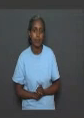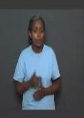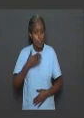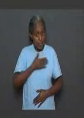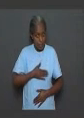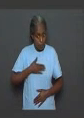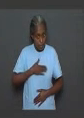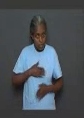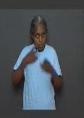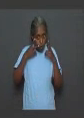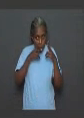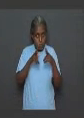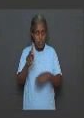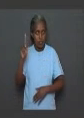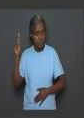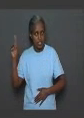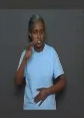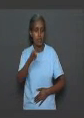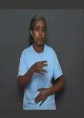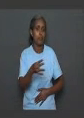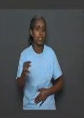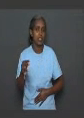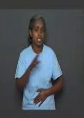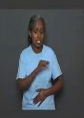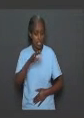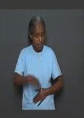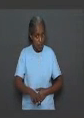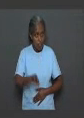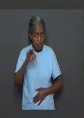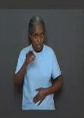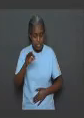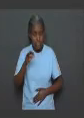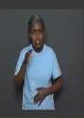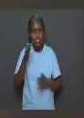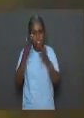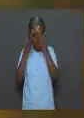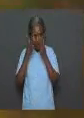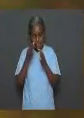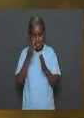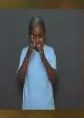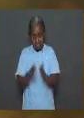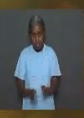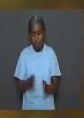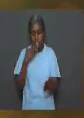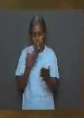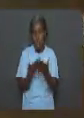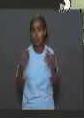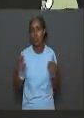Please observe this matrix and find the determinant. Good luck.